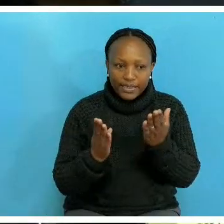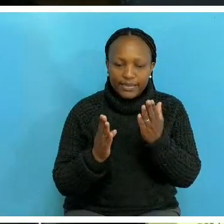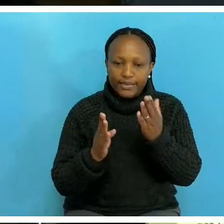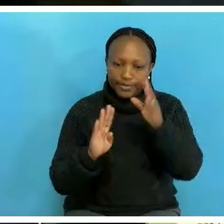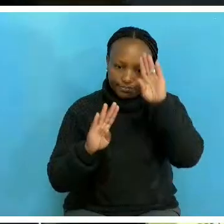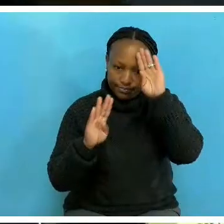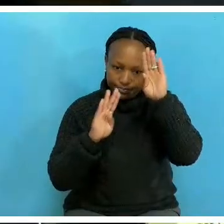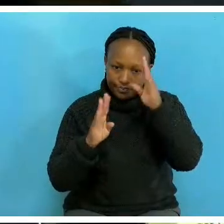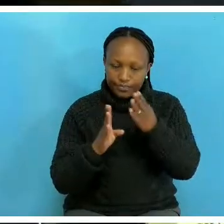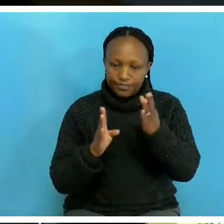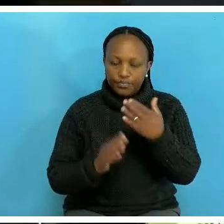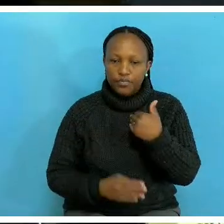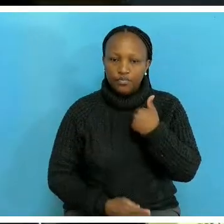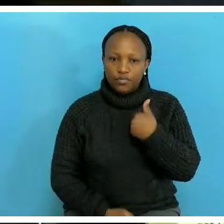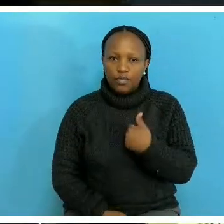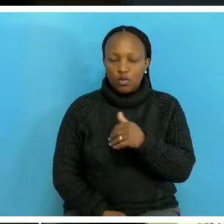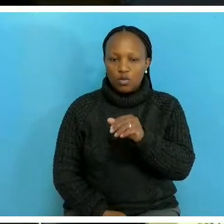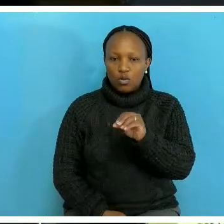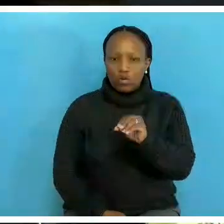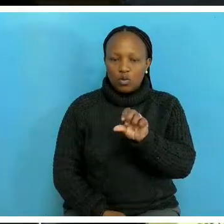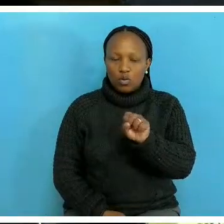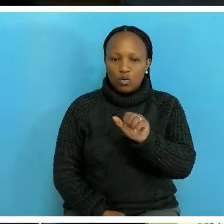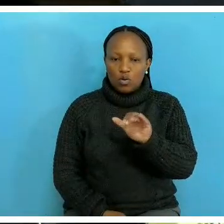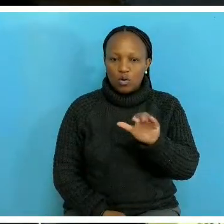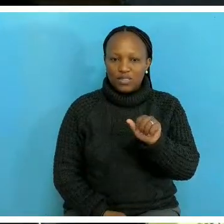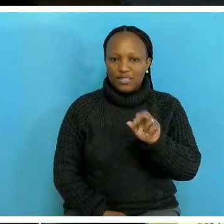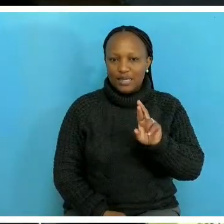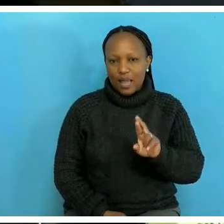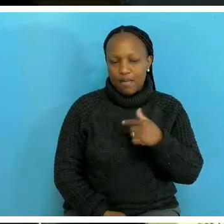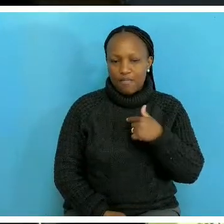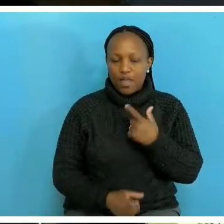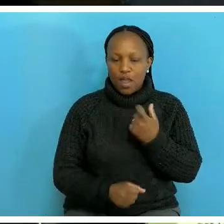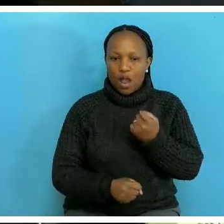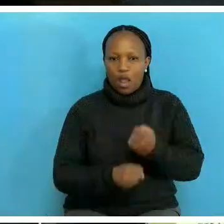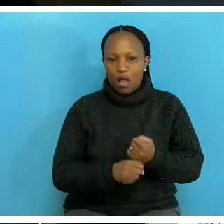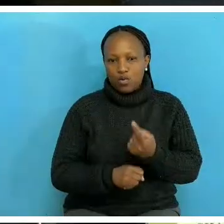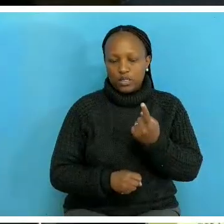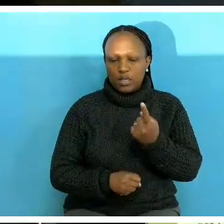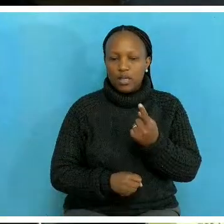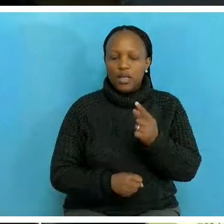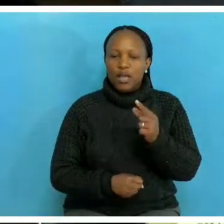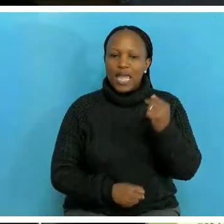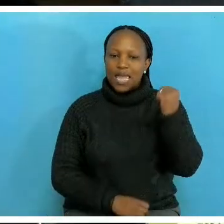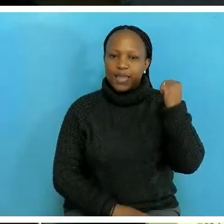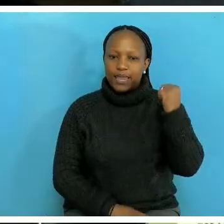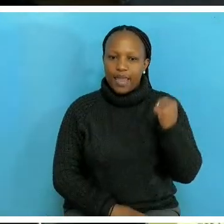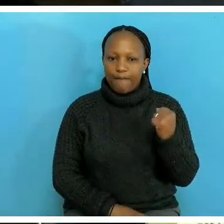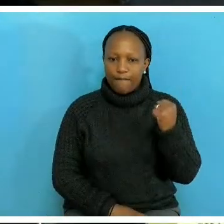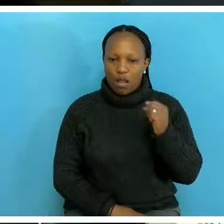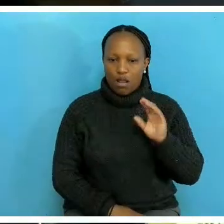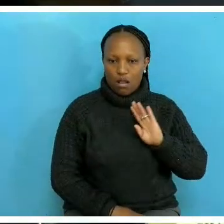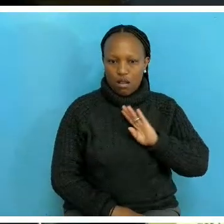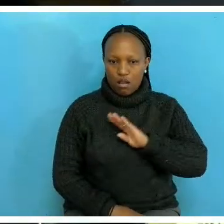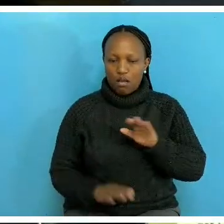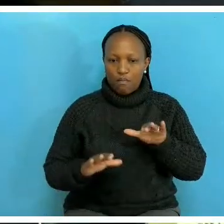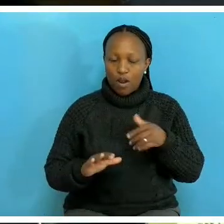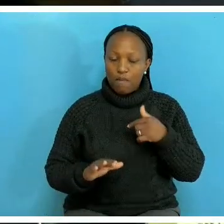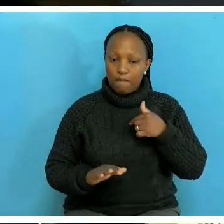Oscar Maripane. I'm from the Gauteng Gambling Board, and I'll be doing the presentation.